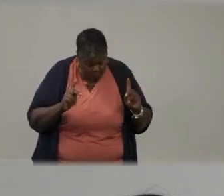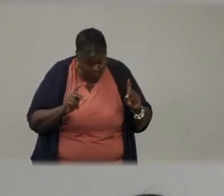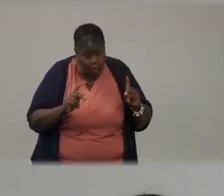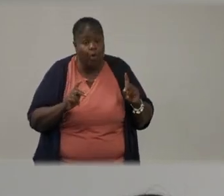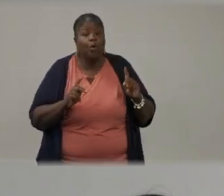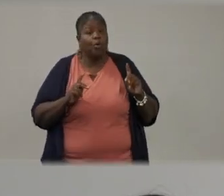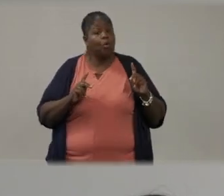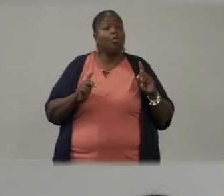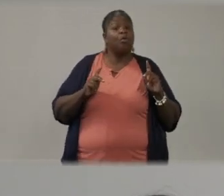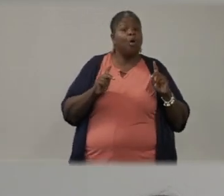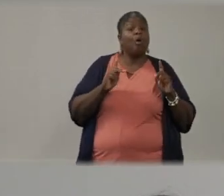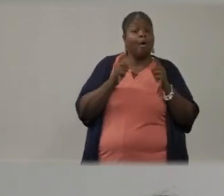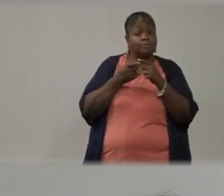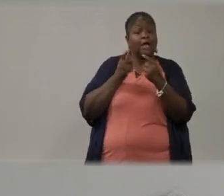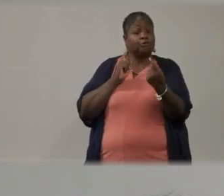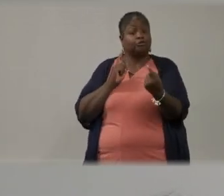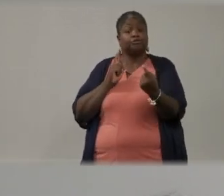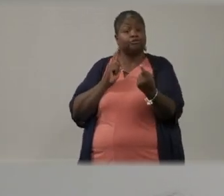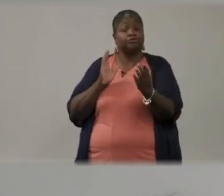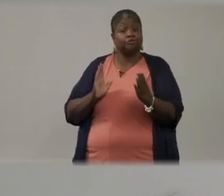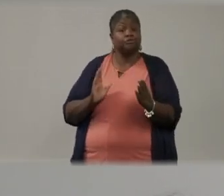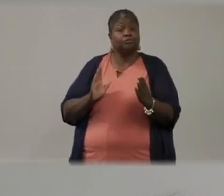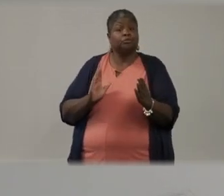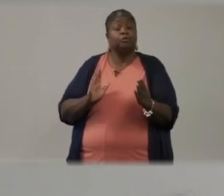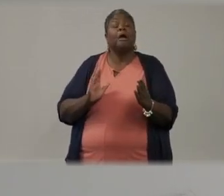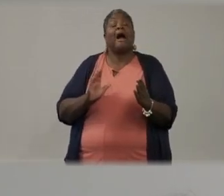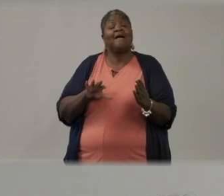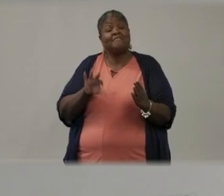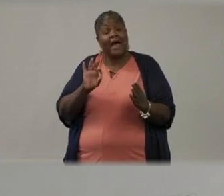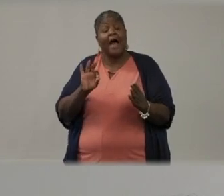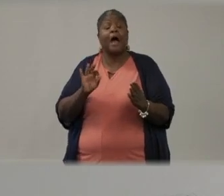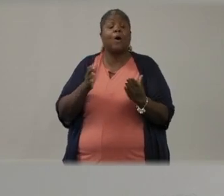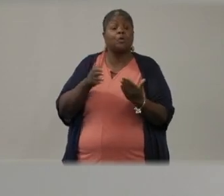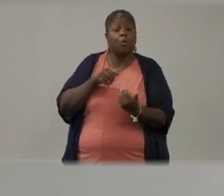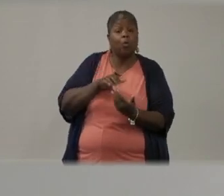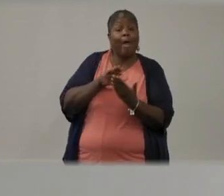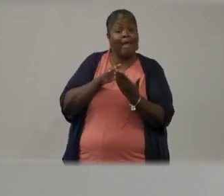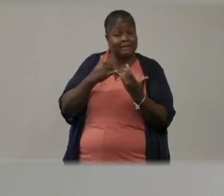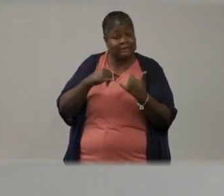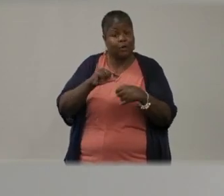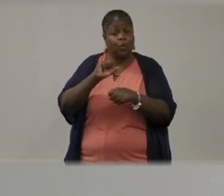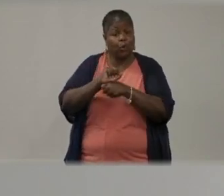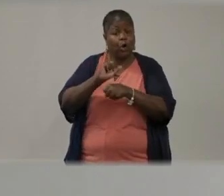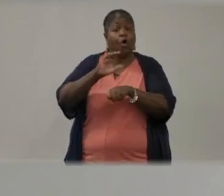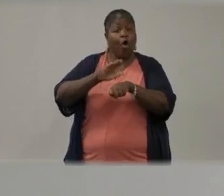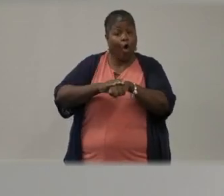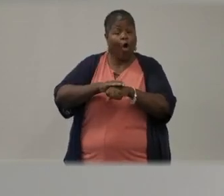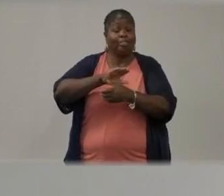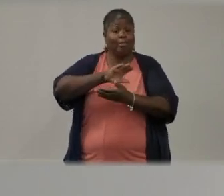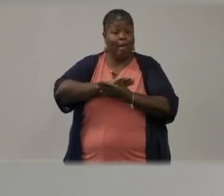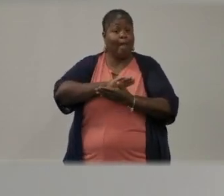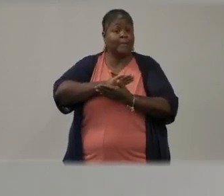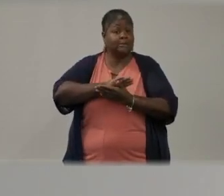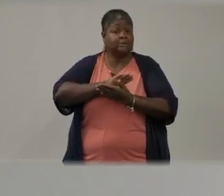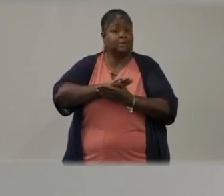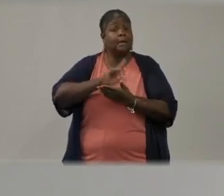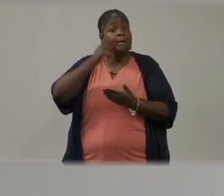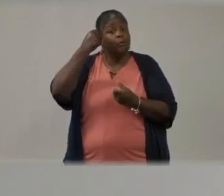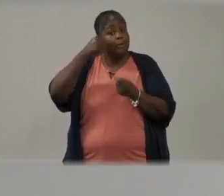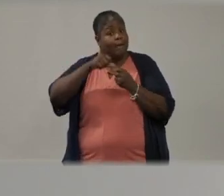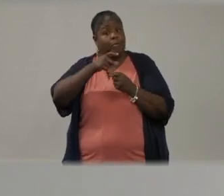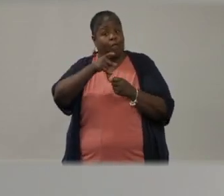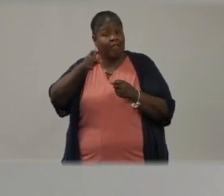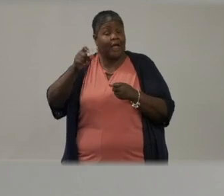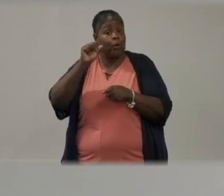conscientious objectors, and I was able to find ways that they could still work on the campus. Because remember, they